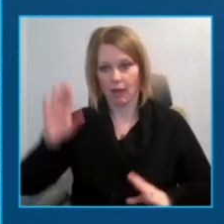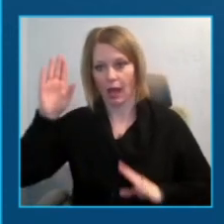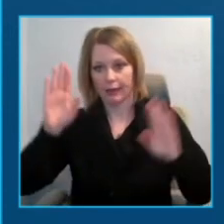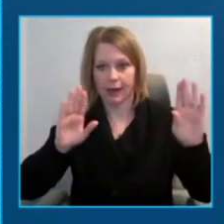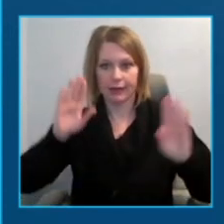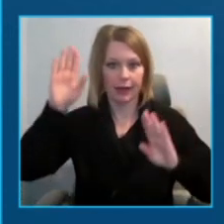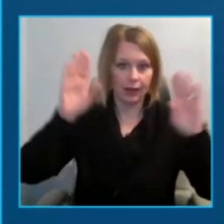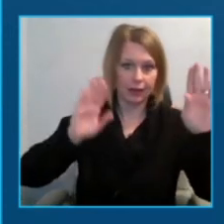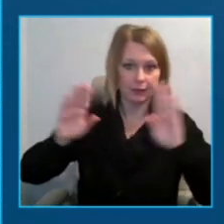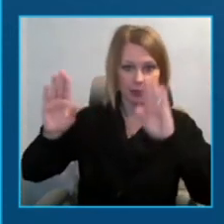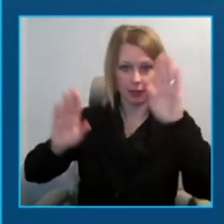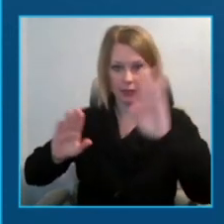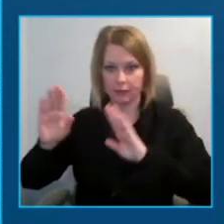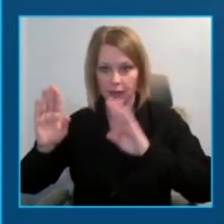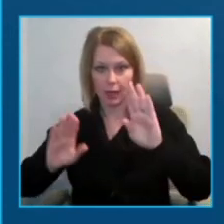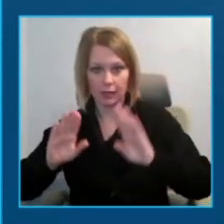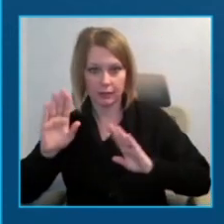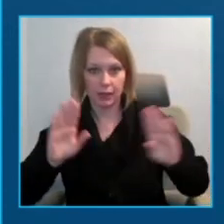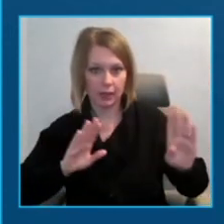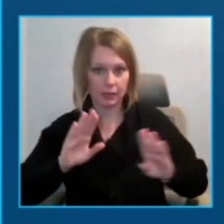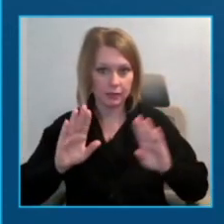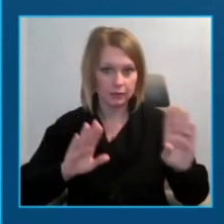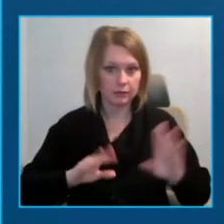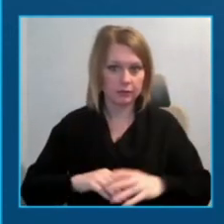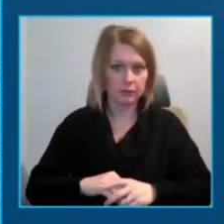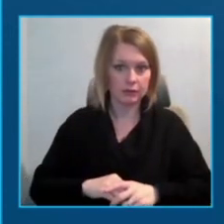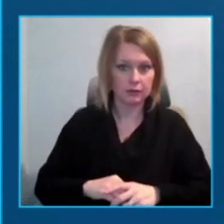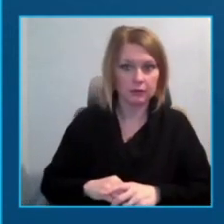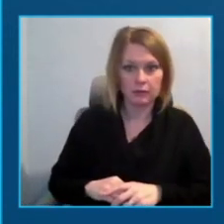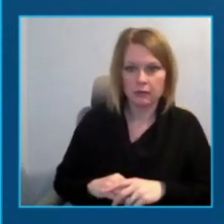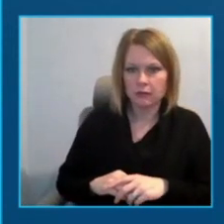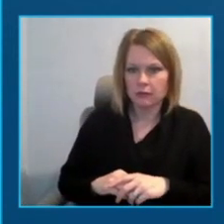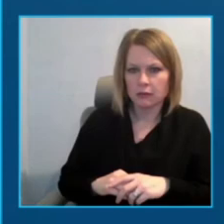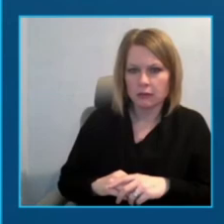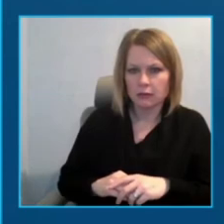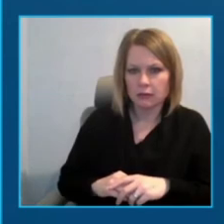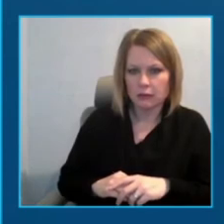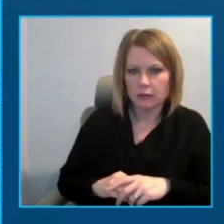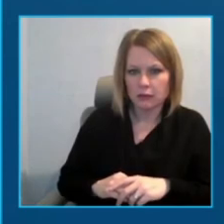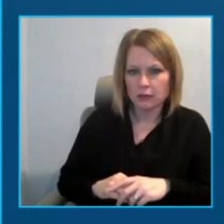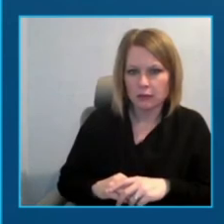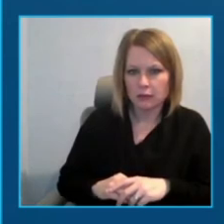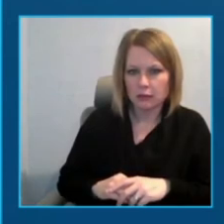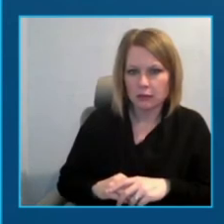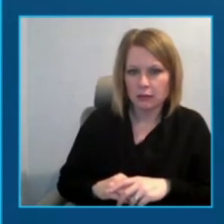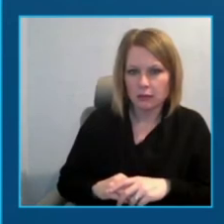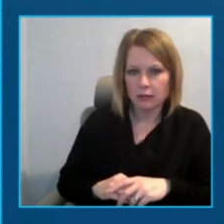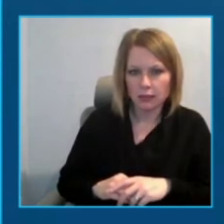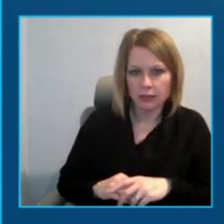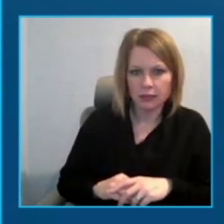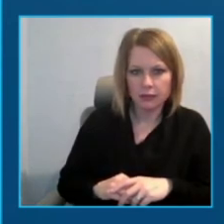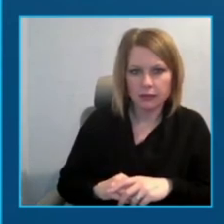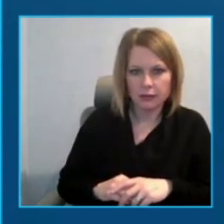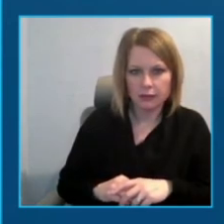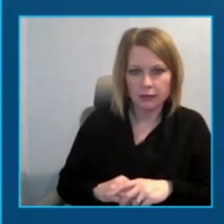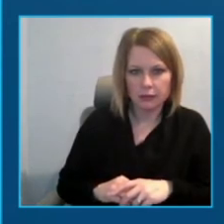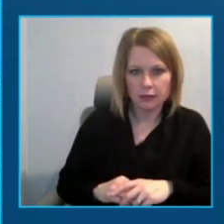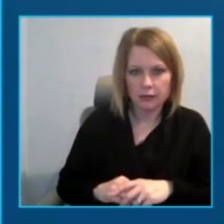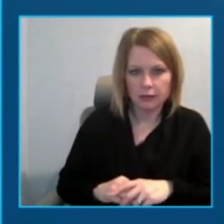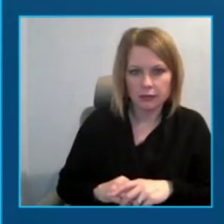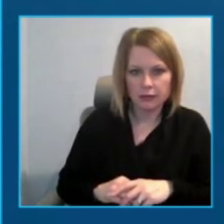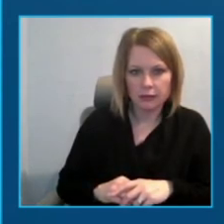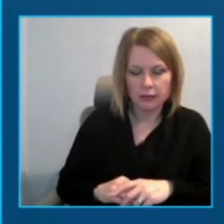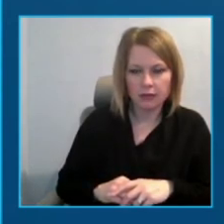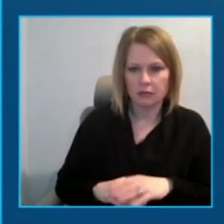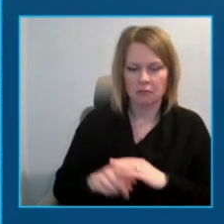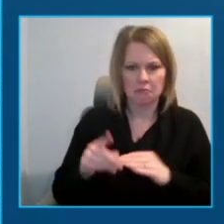Aye. I hadn't seen that note that you sent me, that the lady's trying about the meeting, but she's been communicating with Denise,